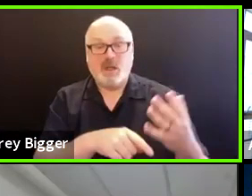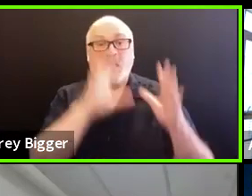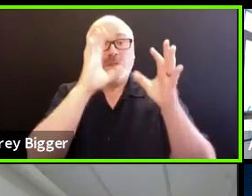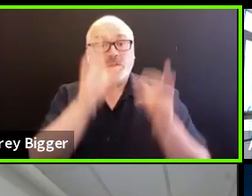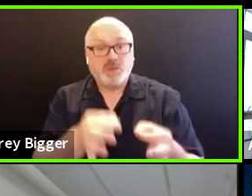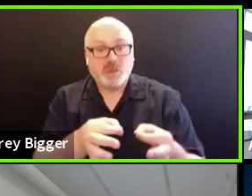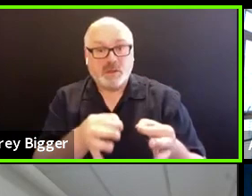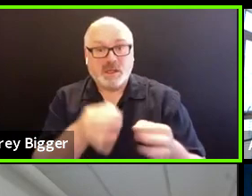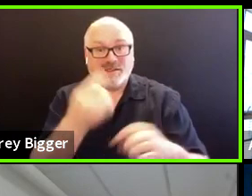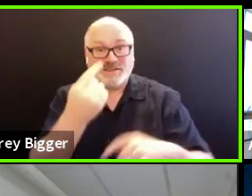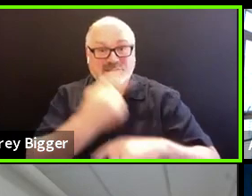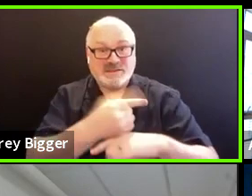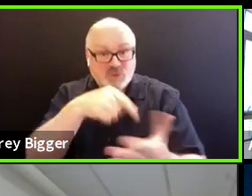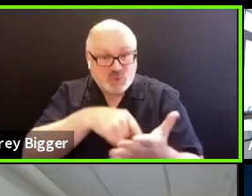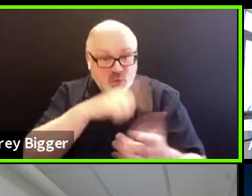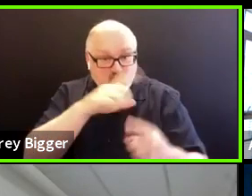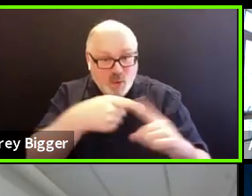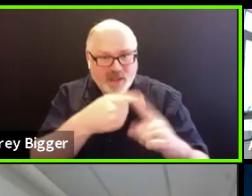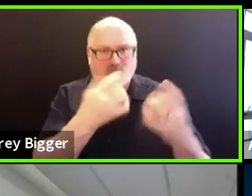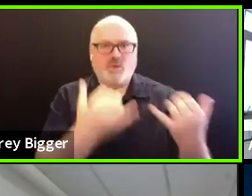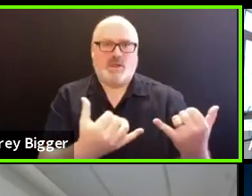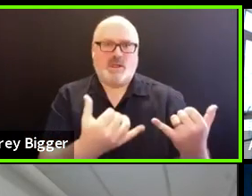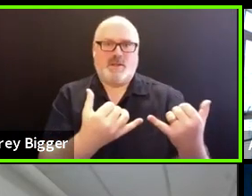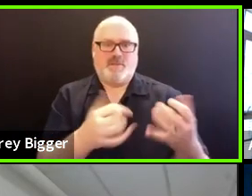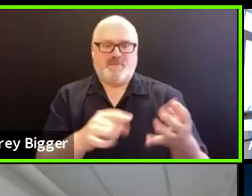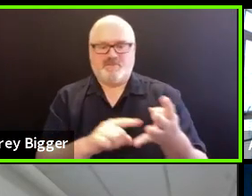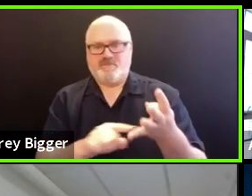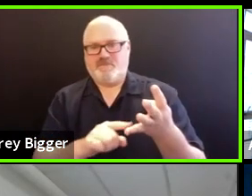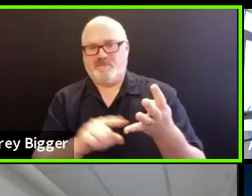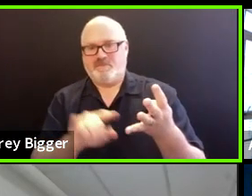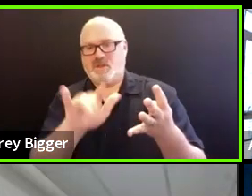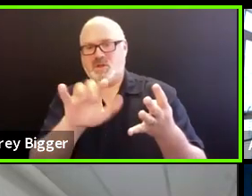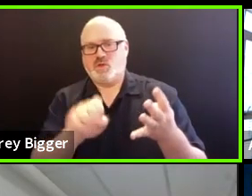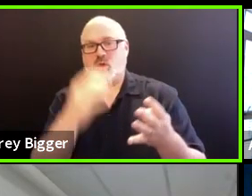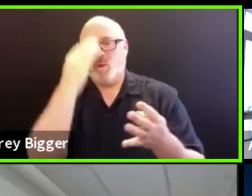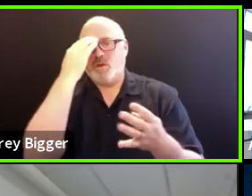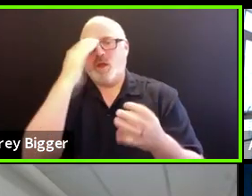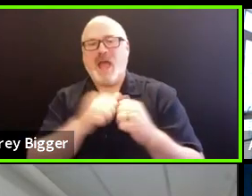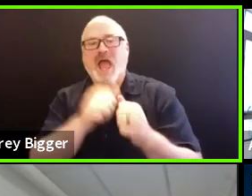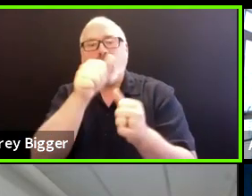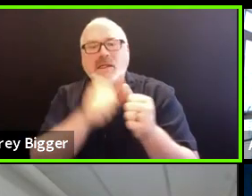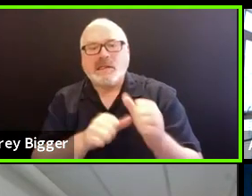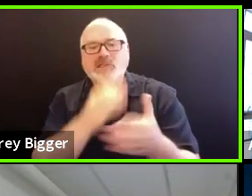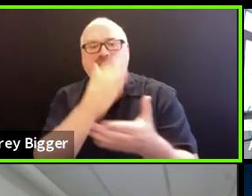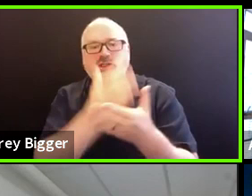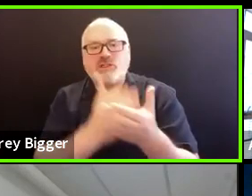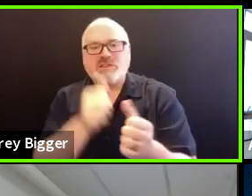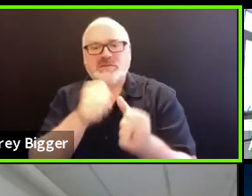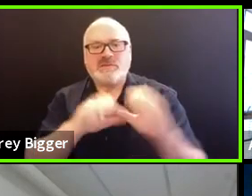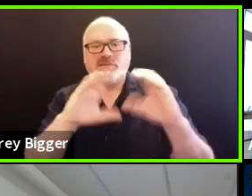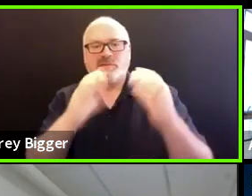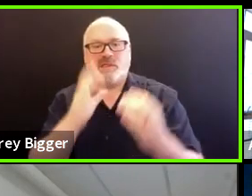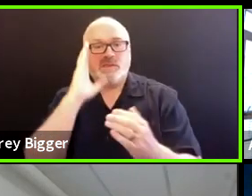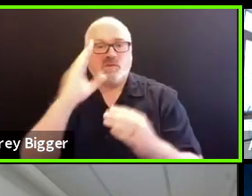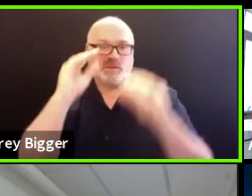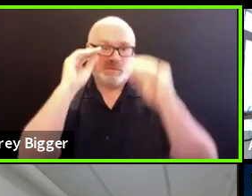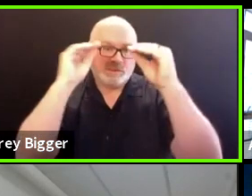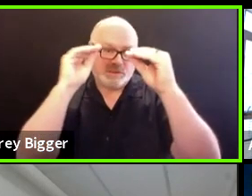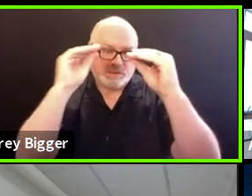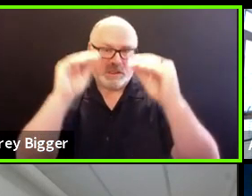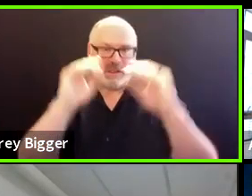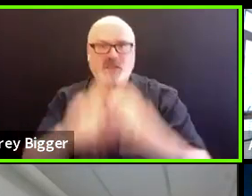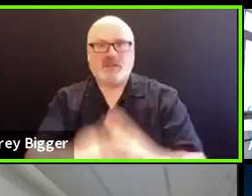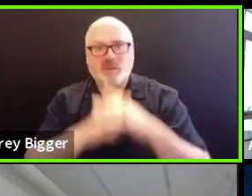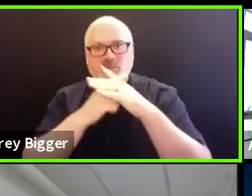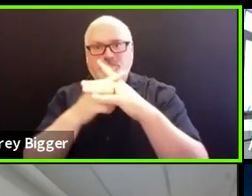today. And by the end of June, we will know how every section of every course will be taught. And then we'll begin the